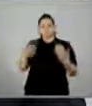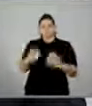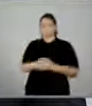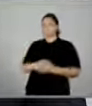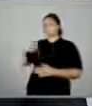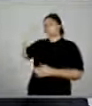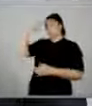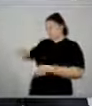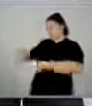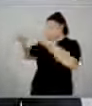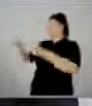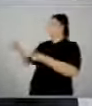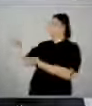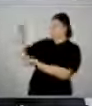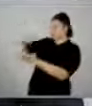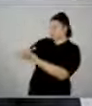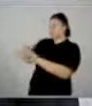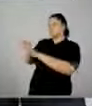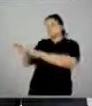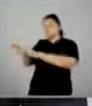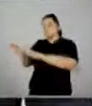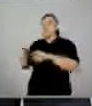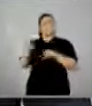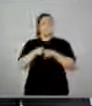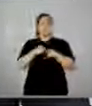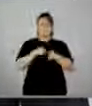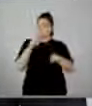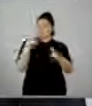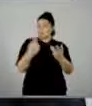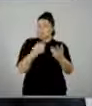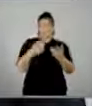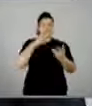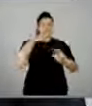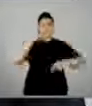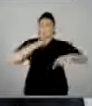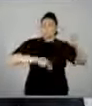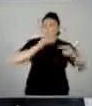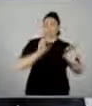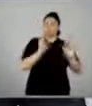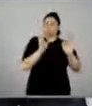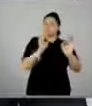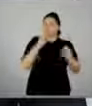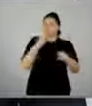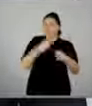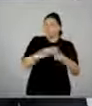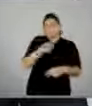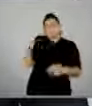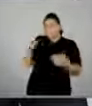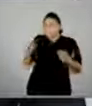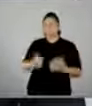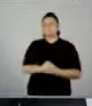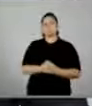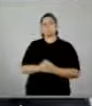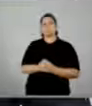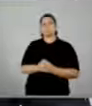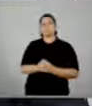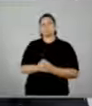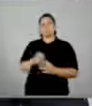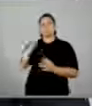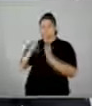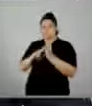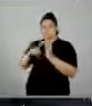quarantine. It is true, even though on an international scale, the number of incidents in the Victorian situation are few, they've of